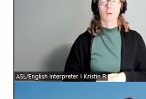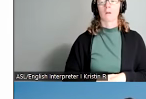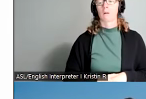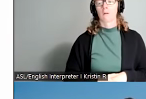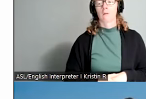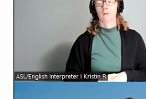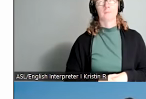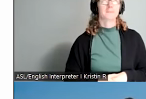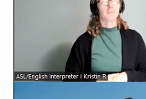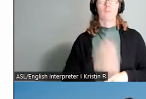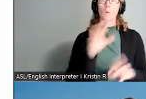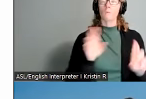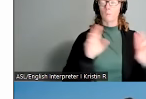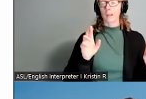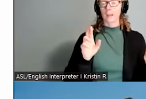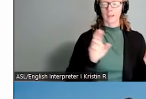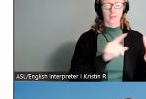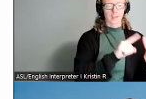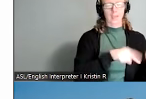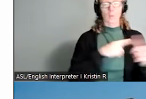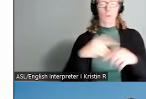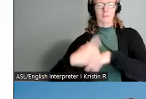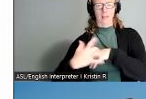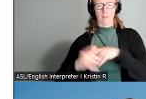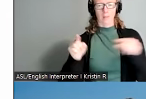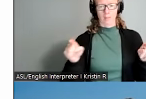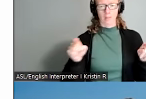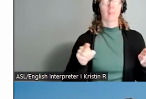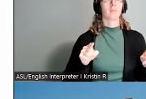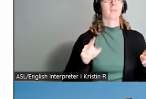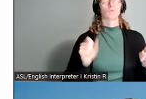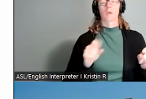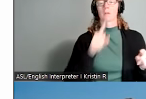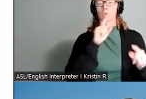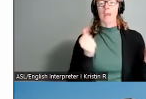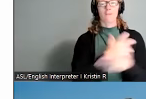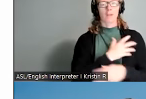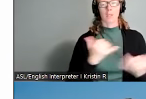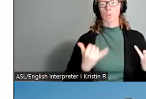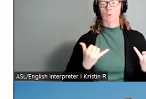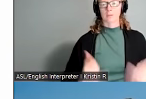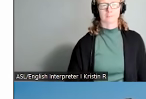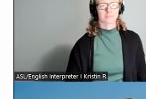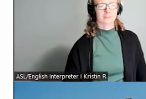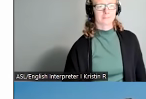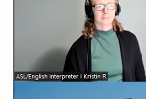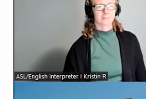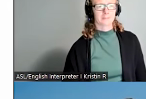of preparation and the notice of availability. So we try to keep everything as up to date as possible.